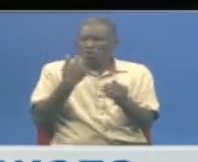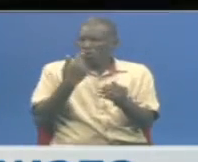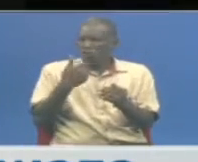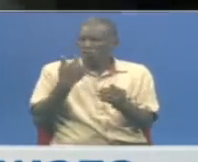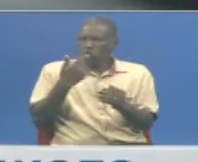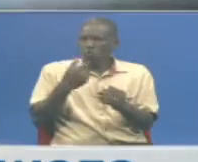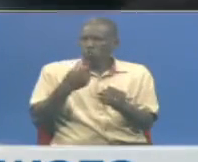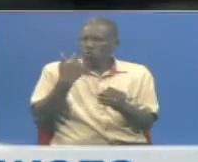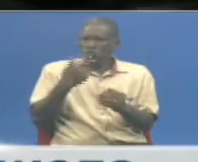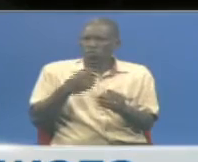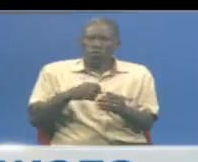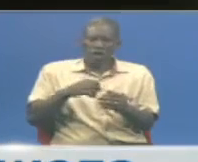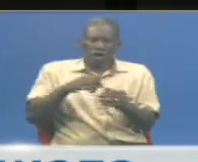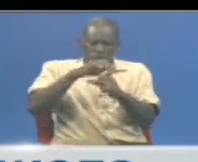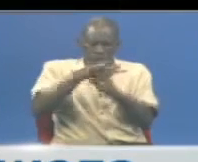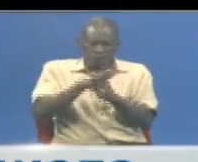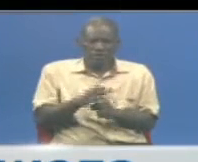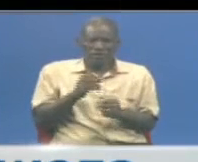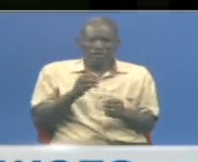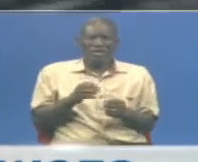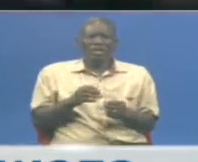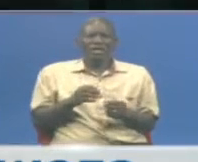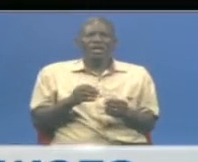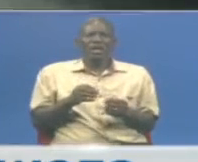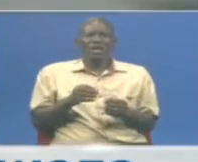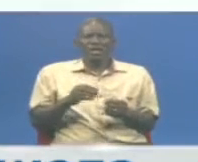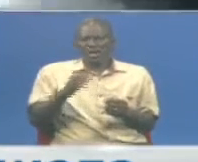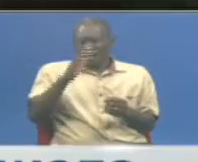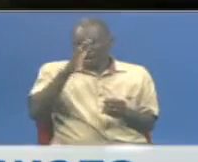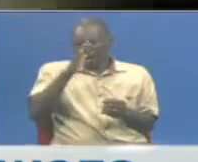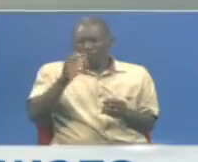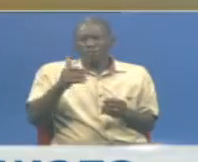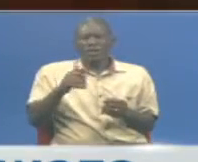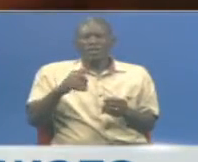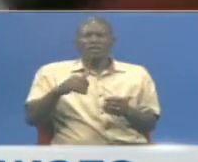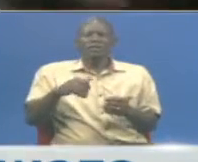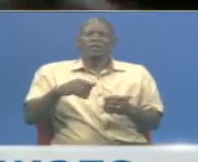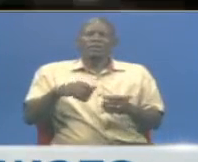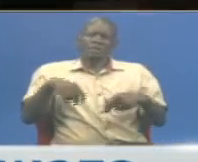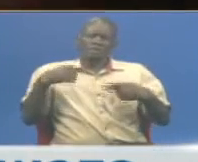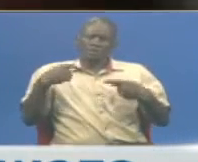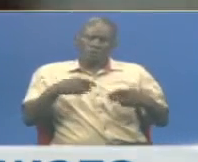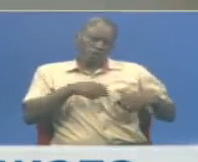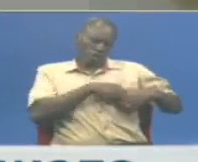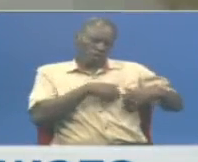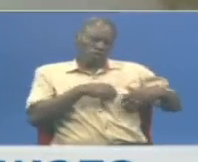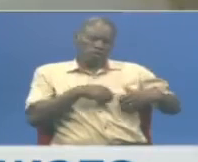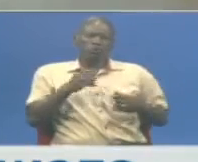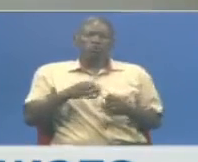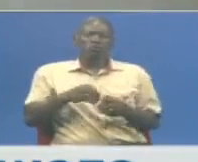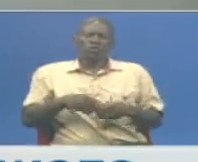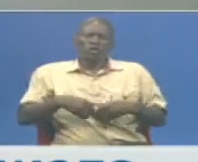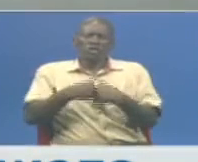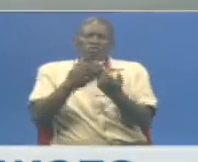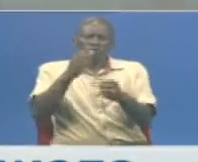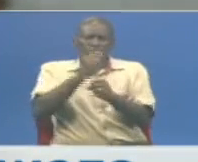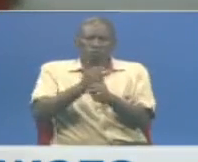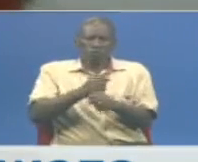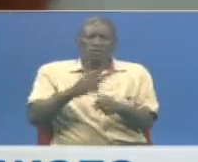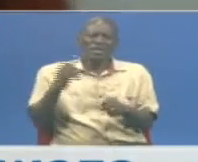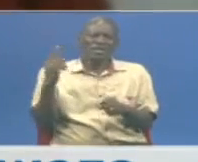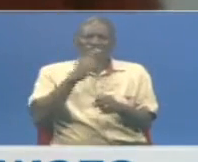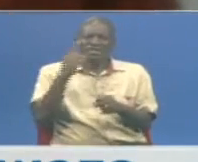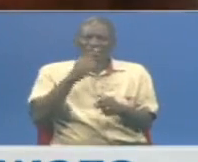human trafficking are deceived by dubious businessmen who lead them to jobs in the black markets, endangering